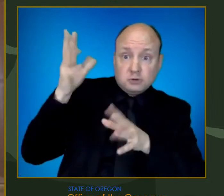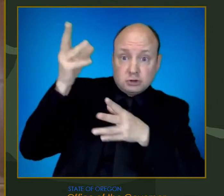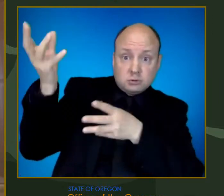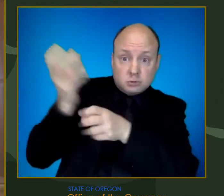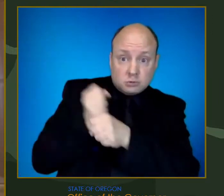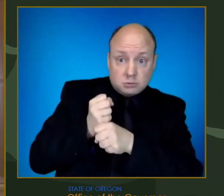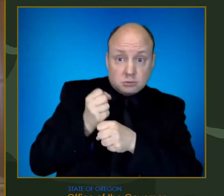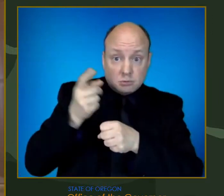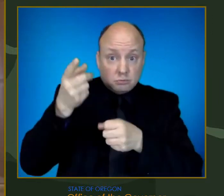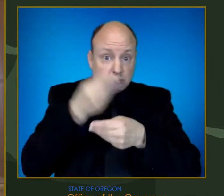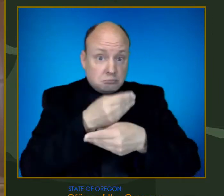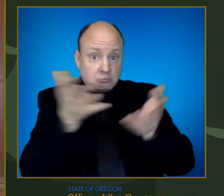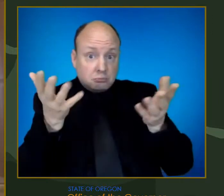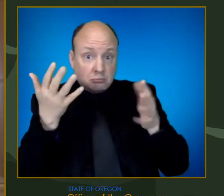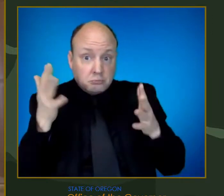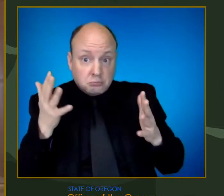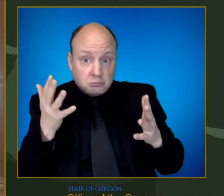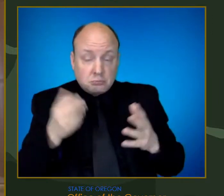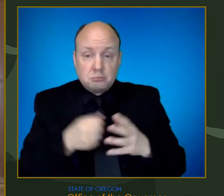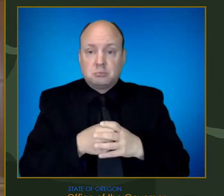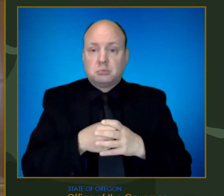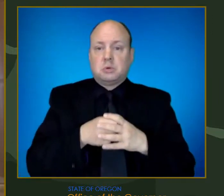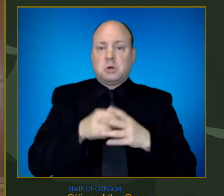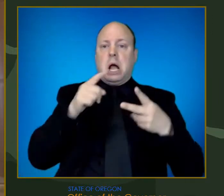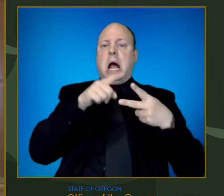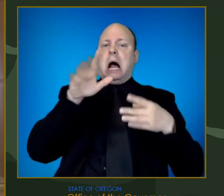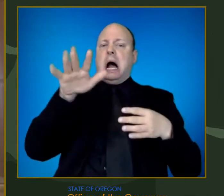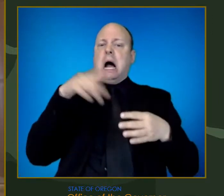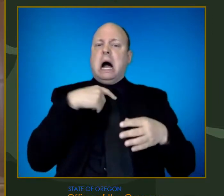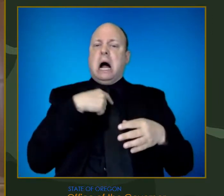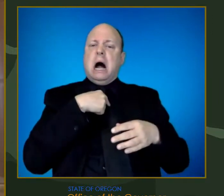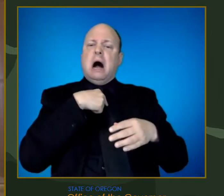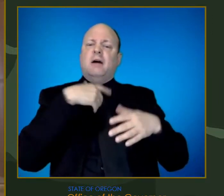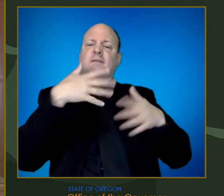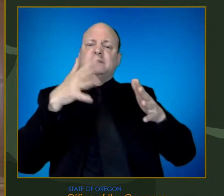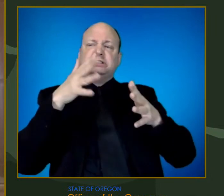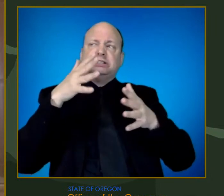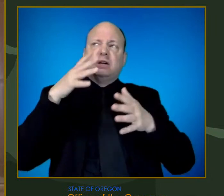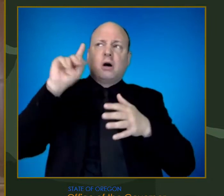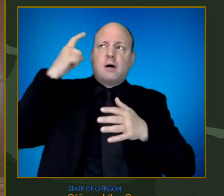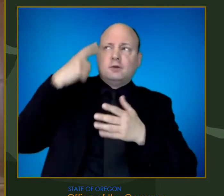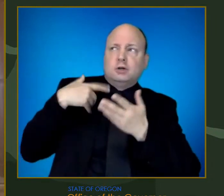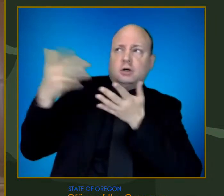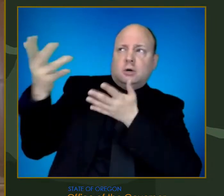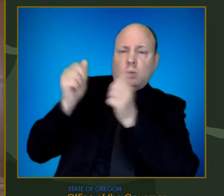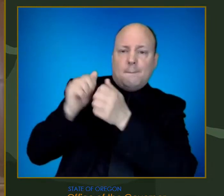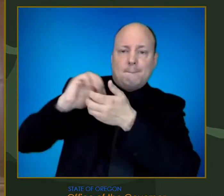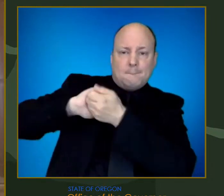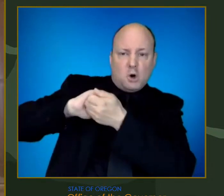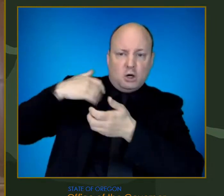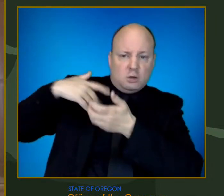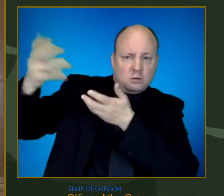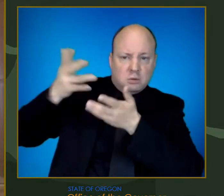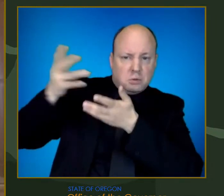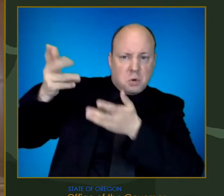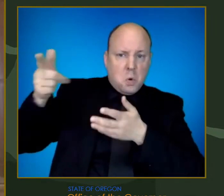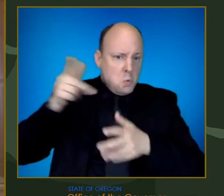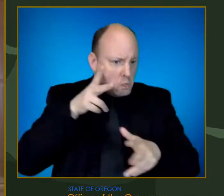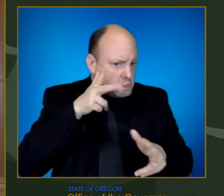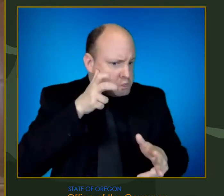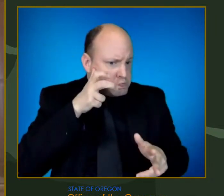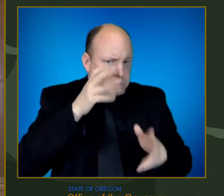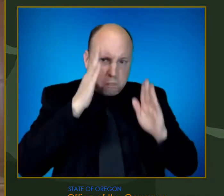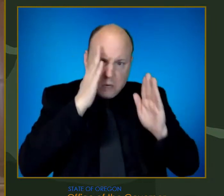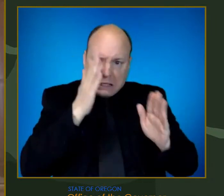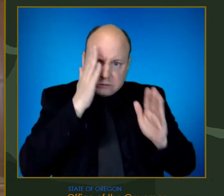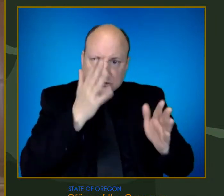We are in conversations with our federal partners. They certainly are listening and hearing our concerns. And in the